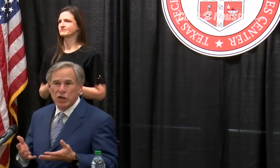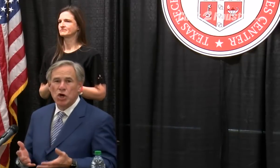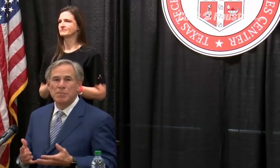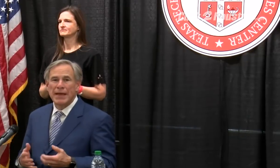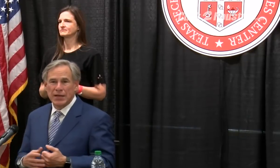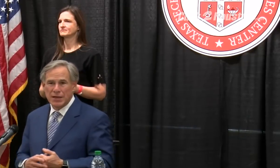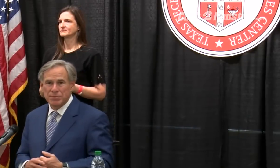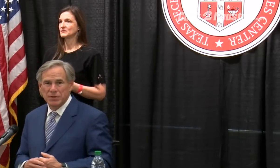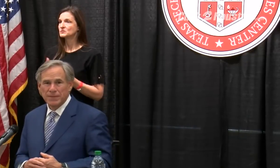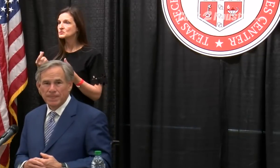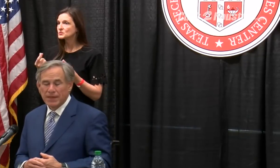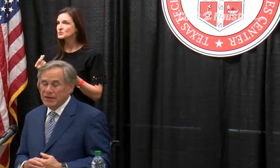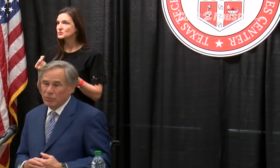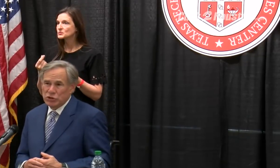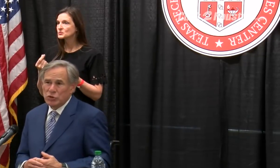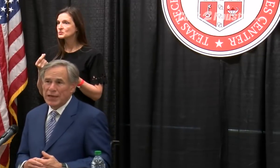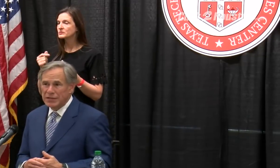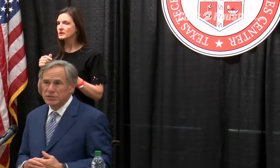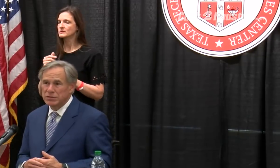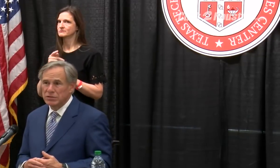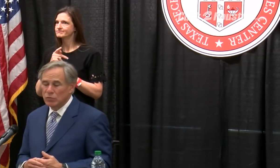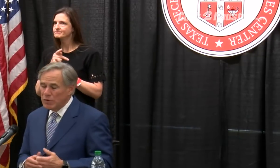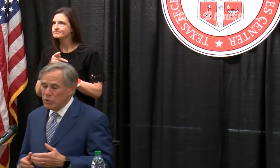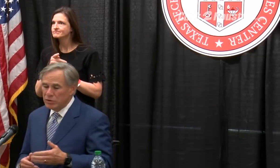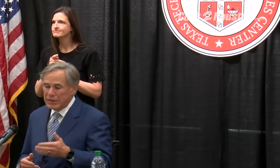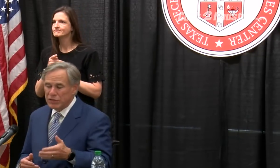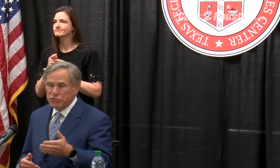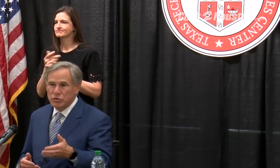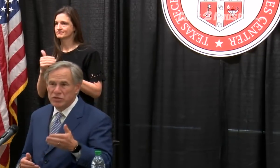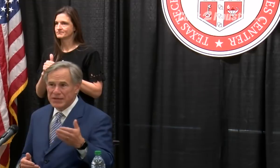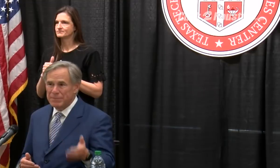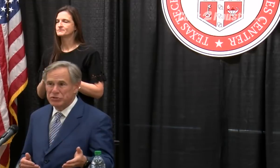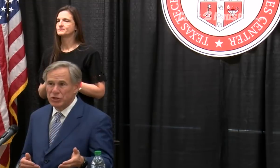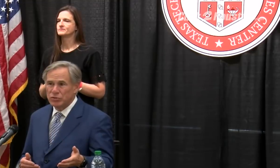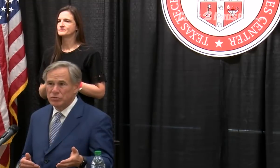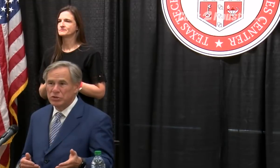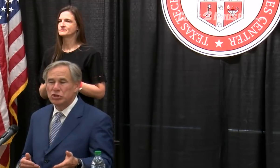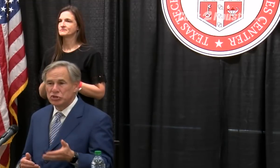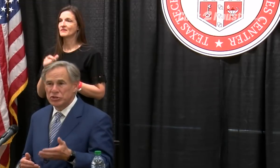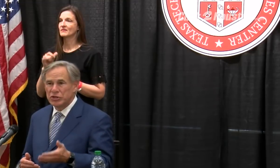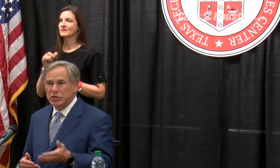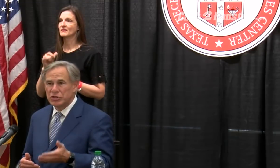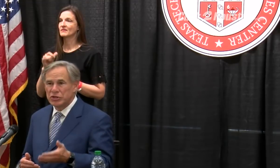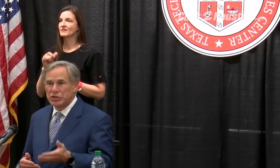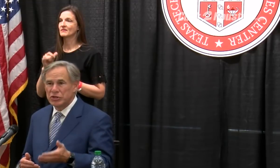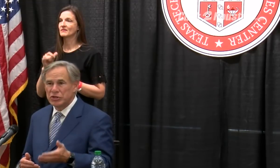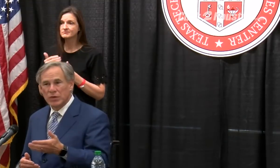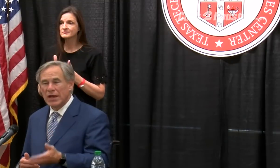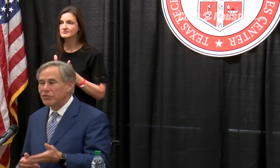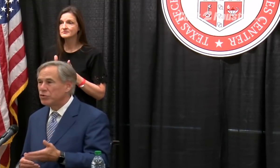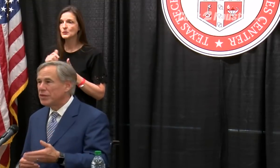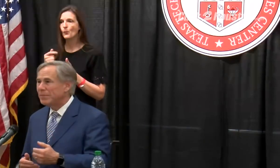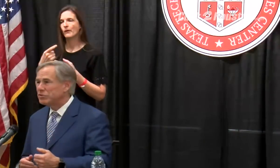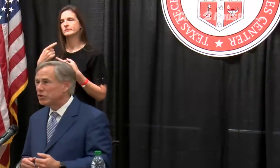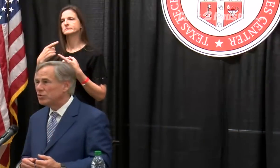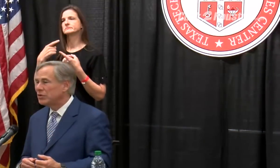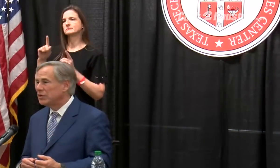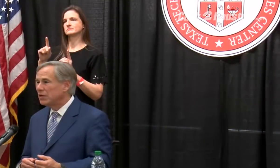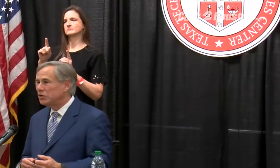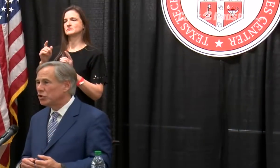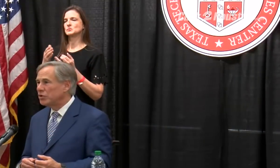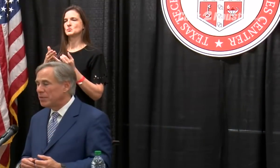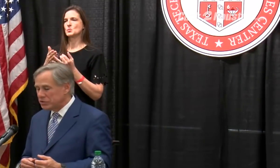bring that guard back up. And if we do that, we will get through this episode just as we got through the